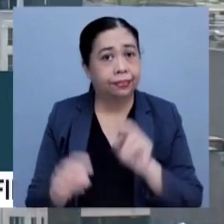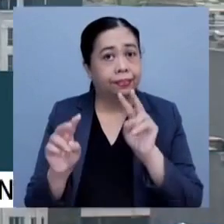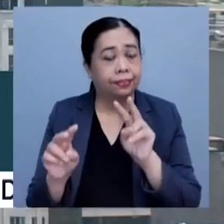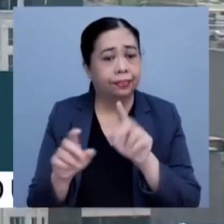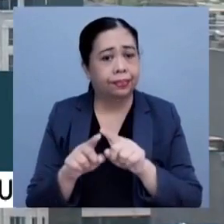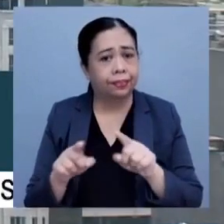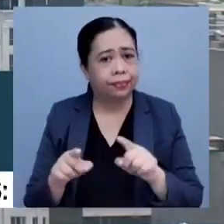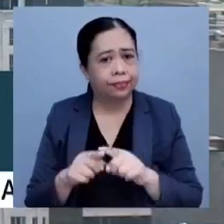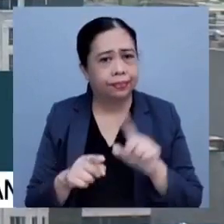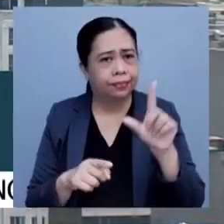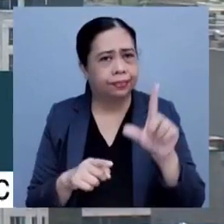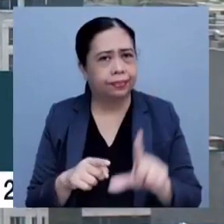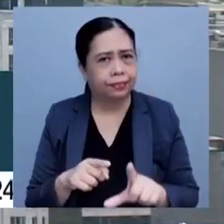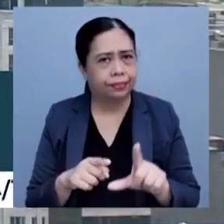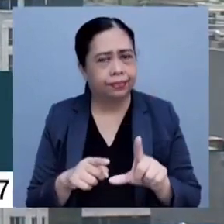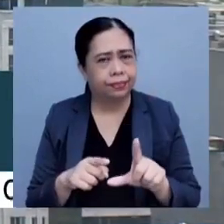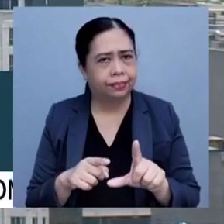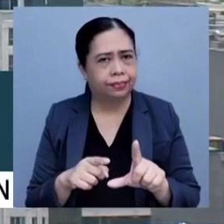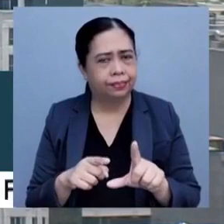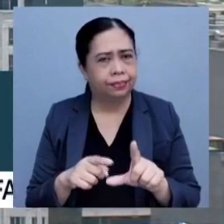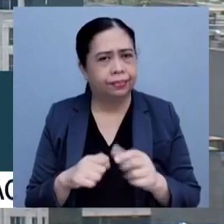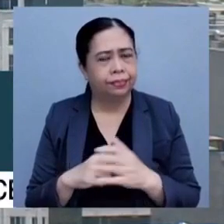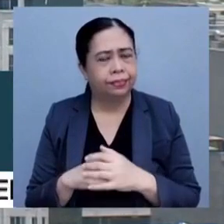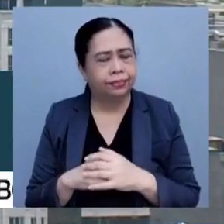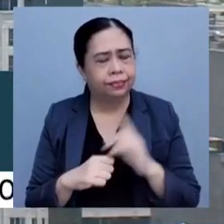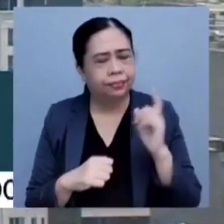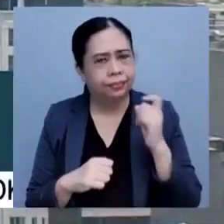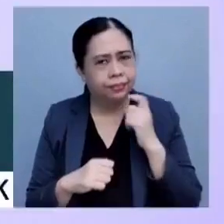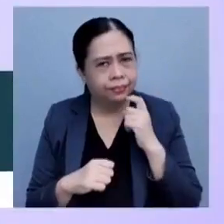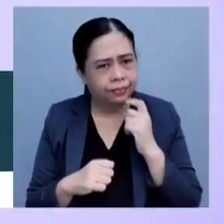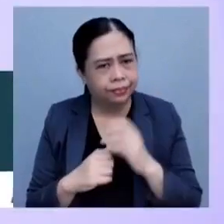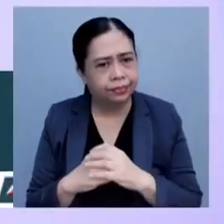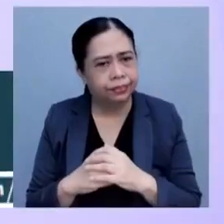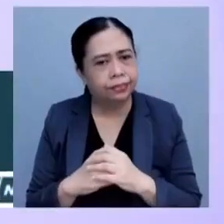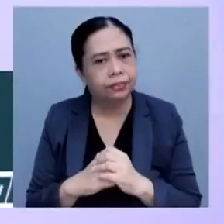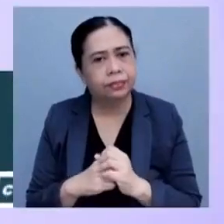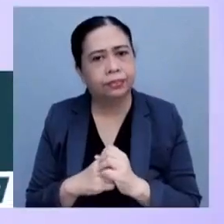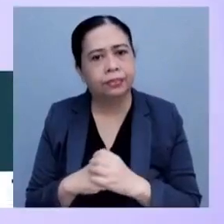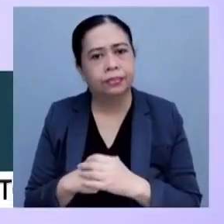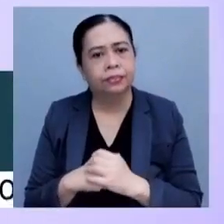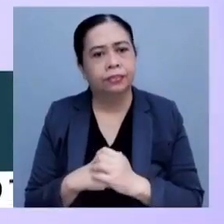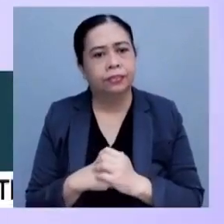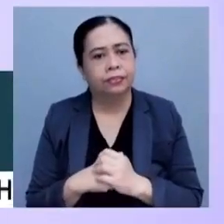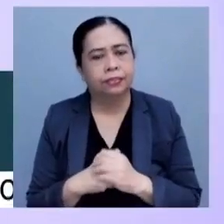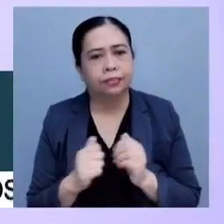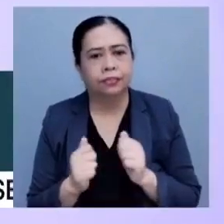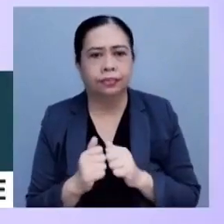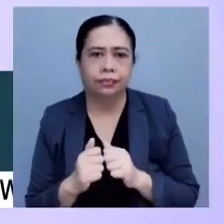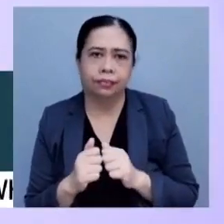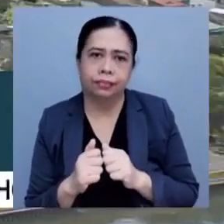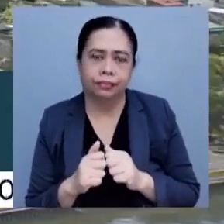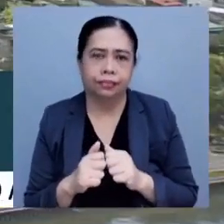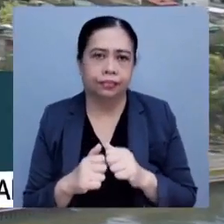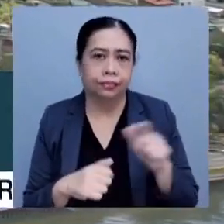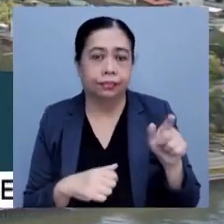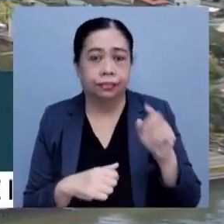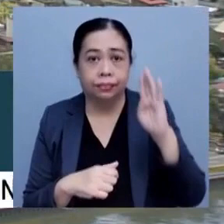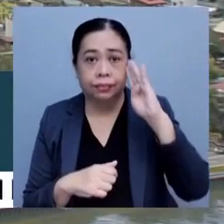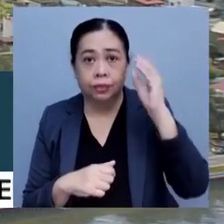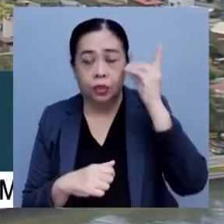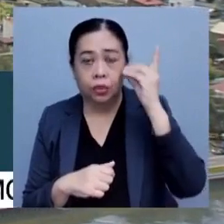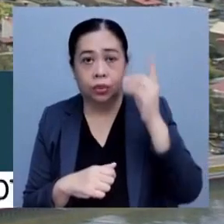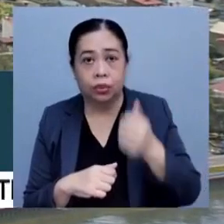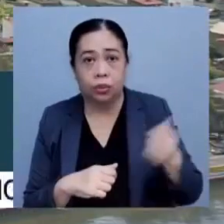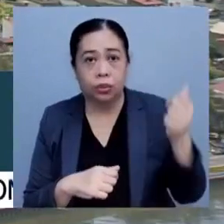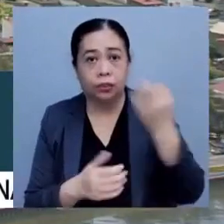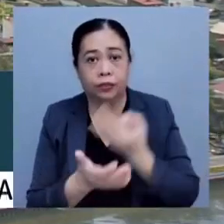lower than the Philippine government's target of between 6 to 7%. Even Finance Secretary Benjamin Jokno has said that the government